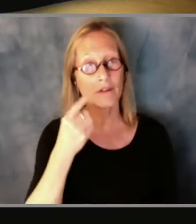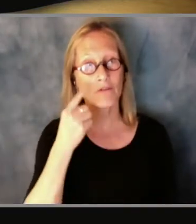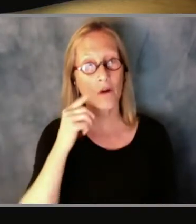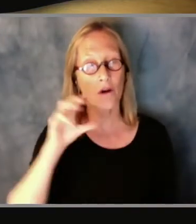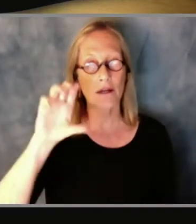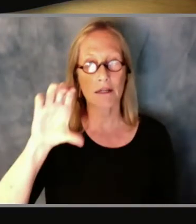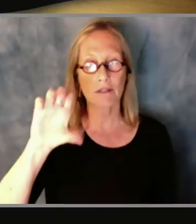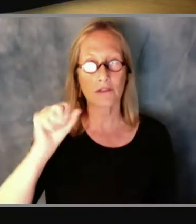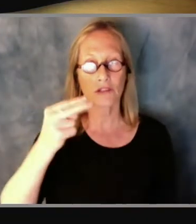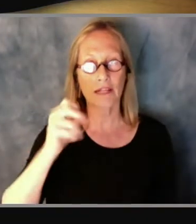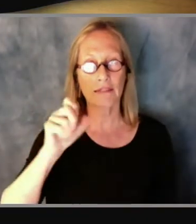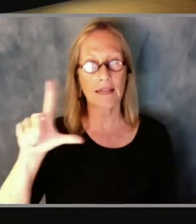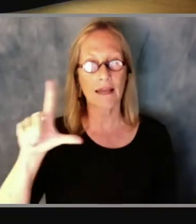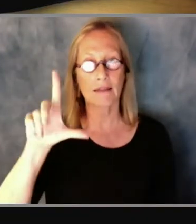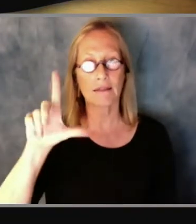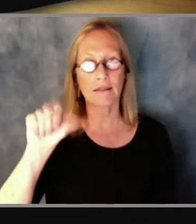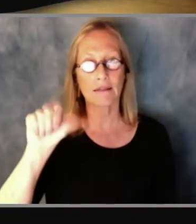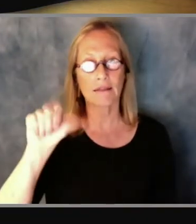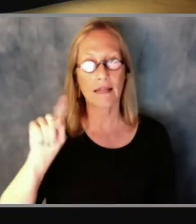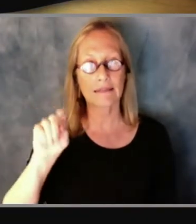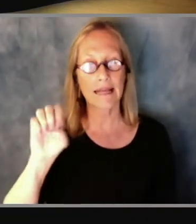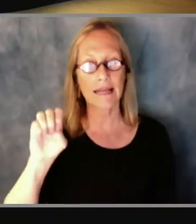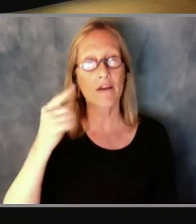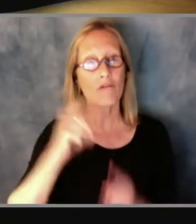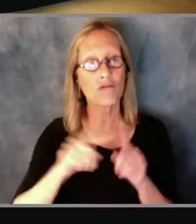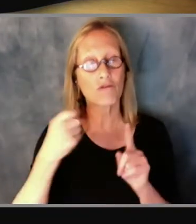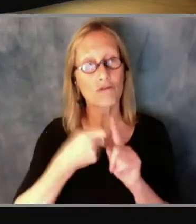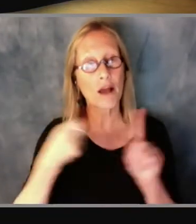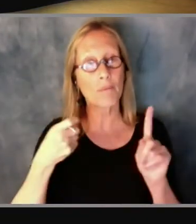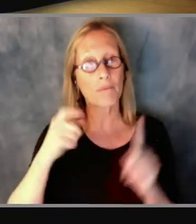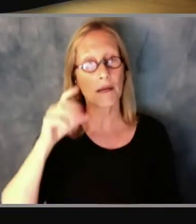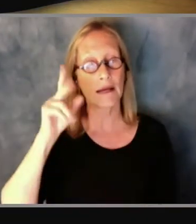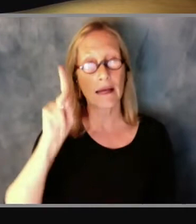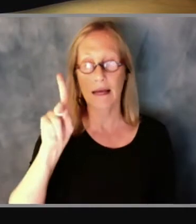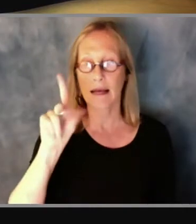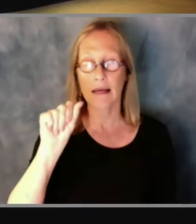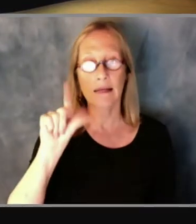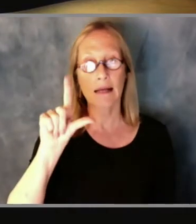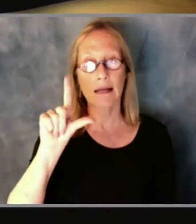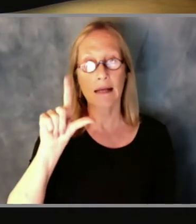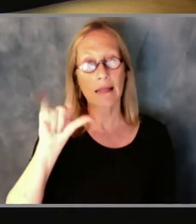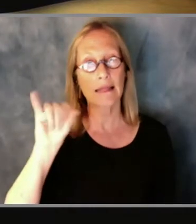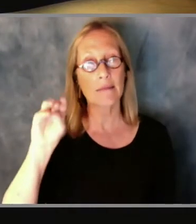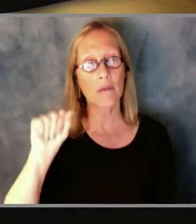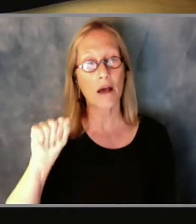Rate from Halima, Maui, who is retiring after